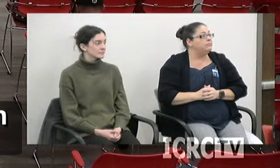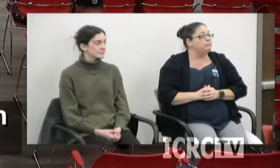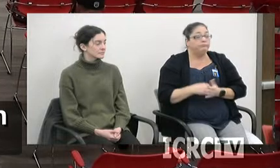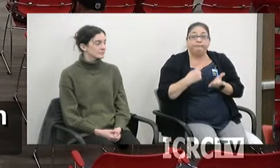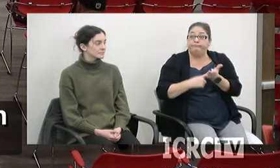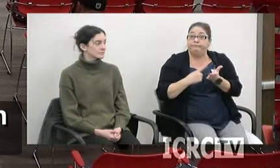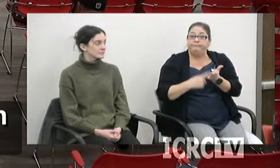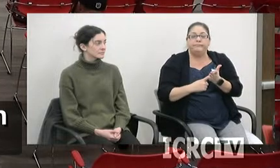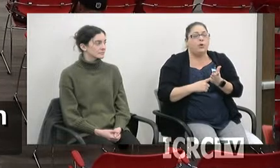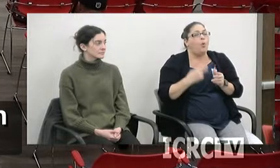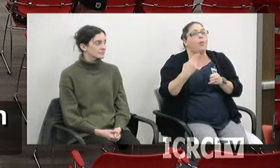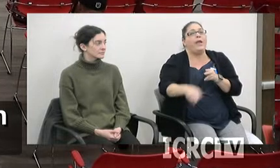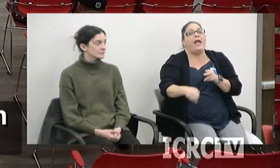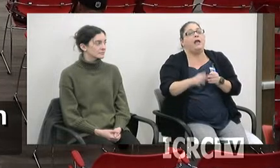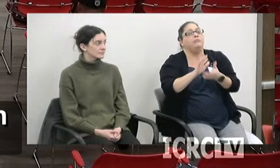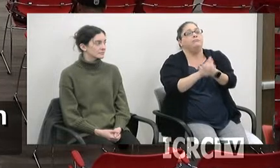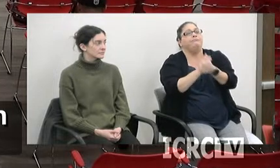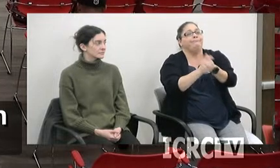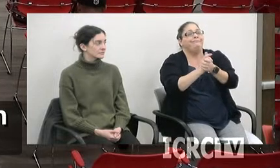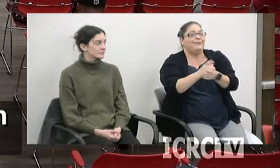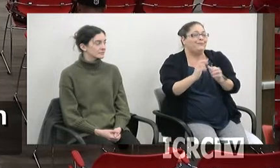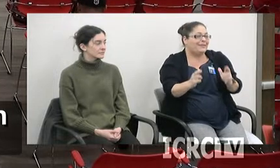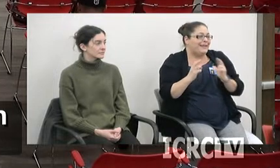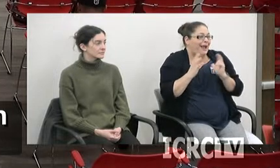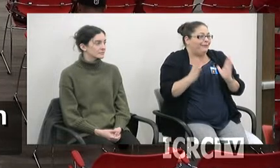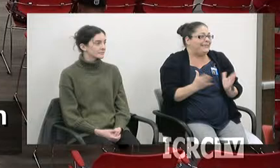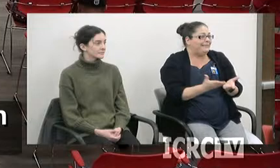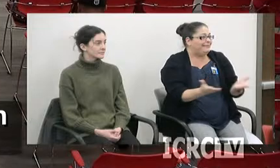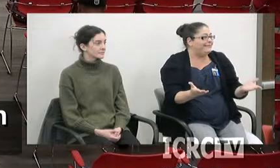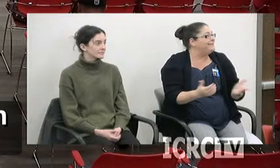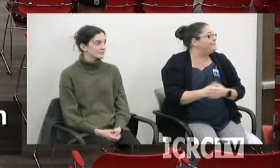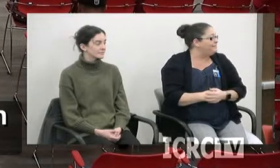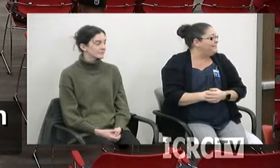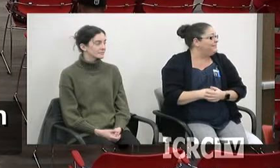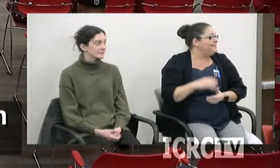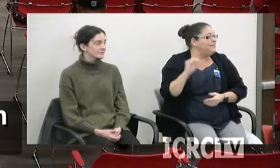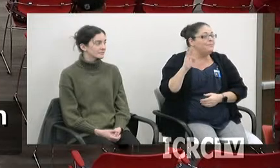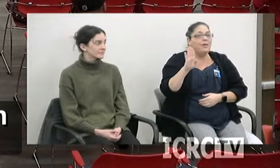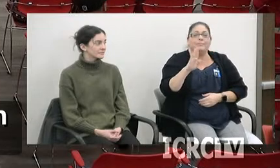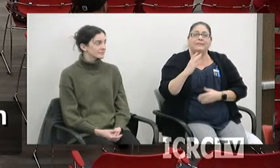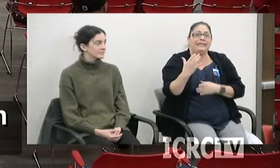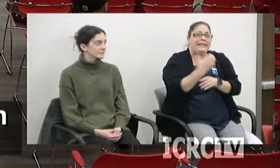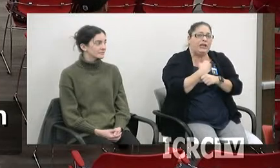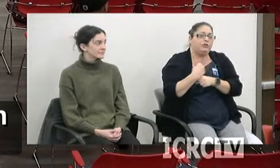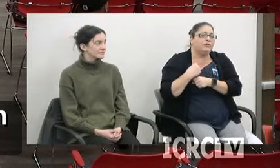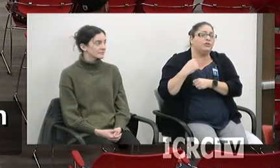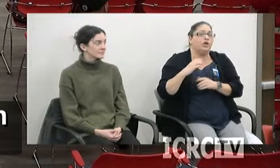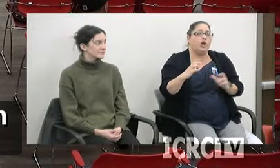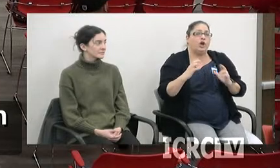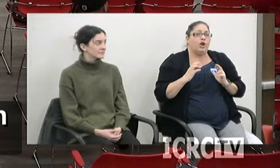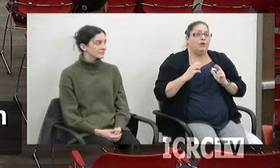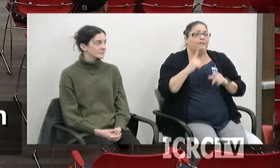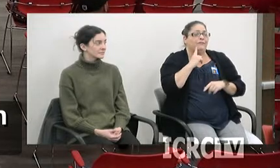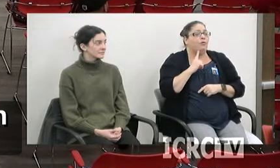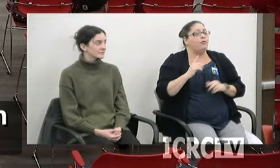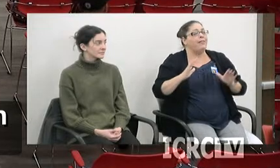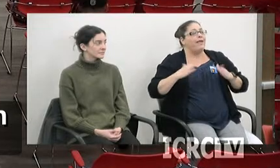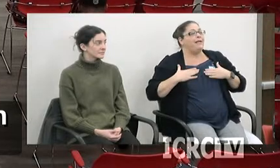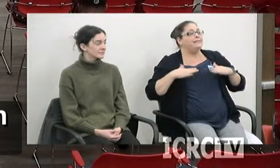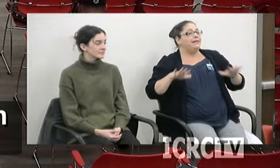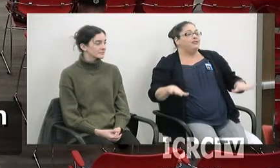quick congratulations to the retirees. It's years earned for some relaxation, so thank